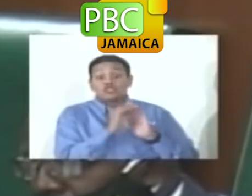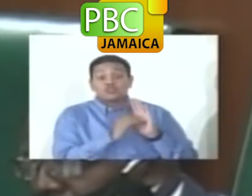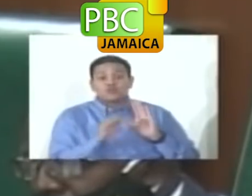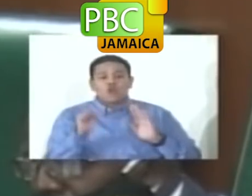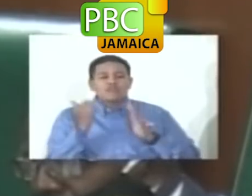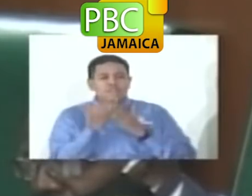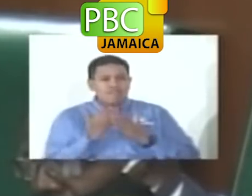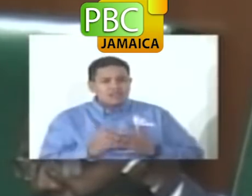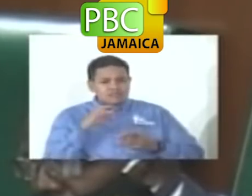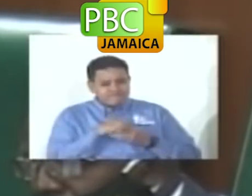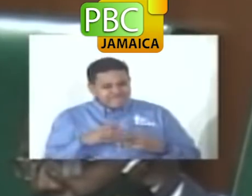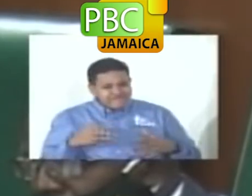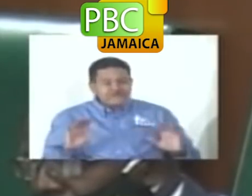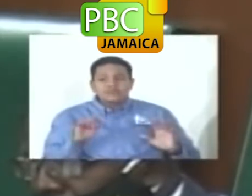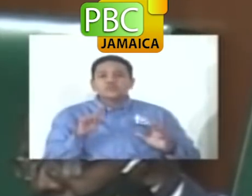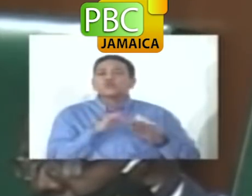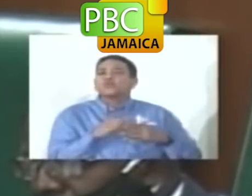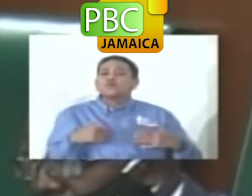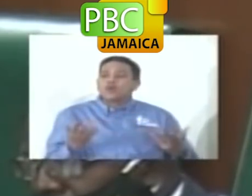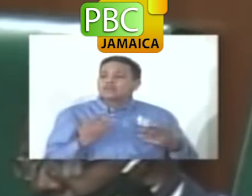have played a part. These include